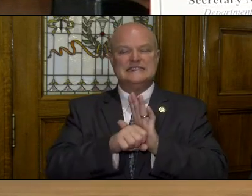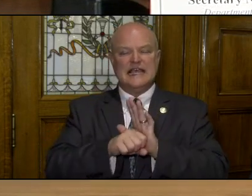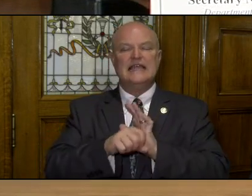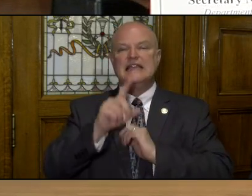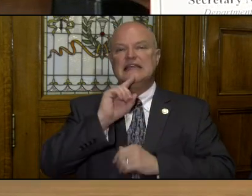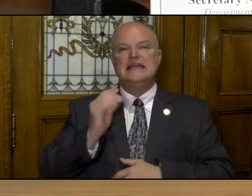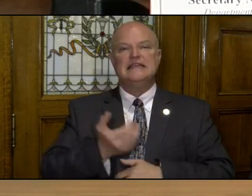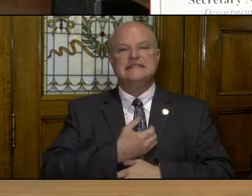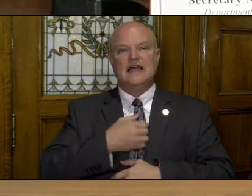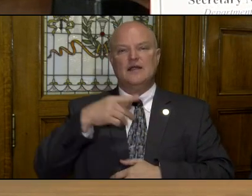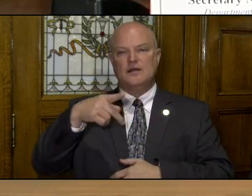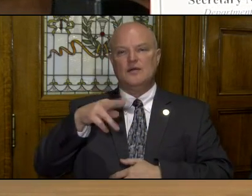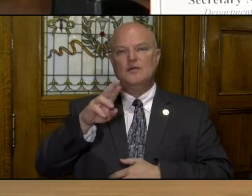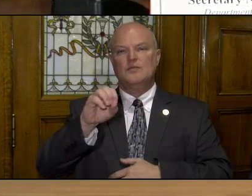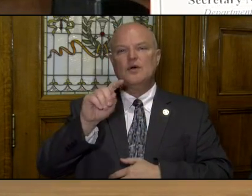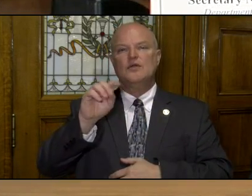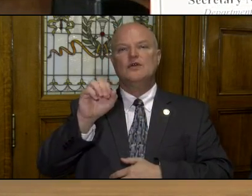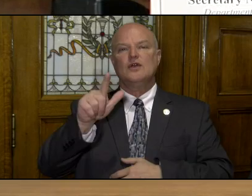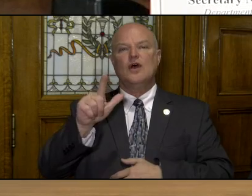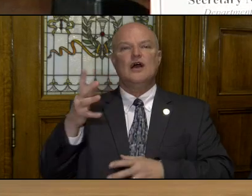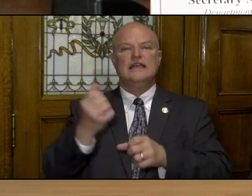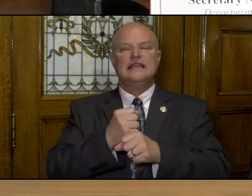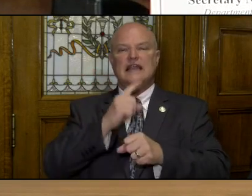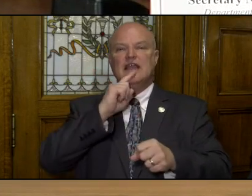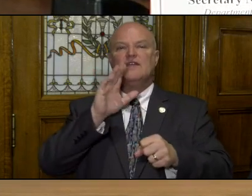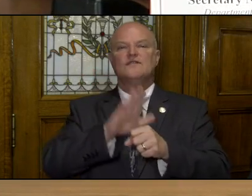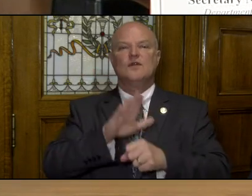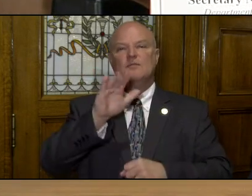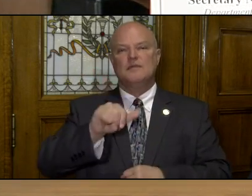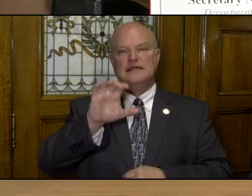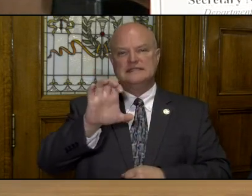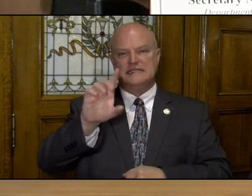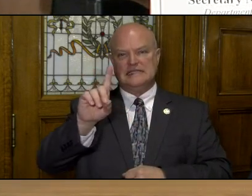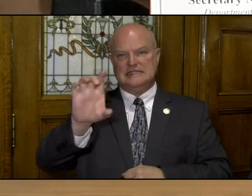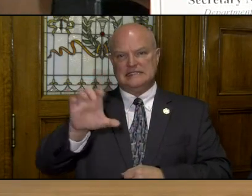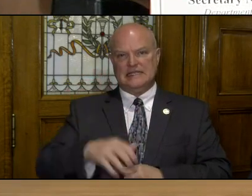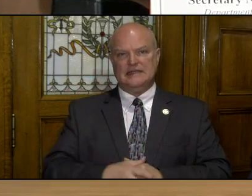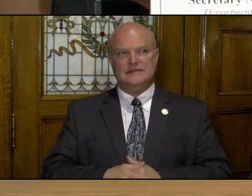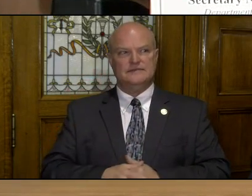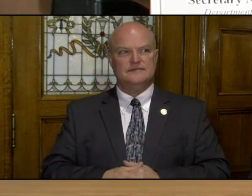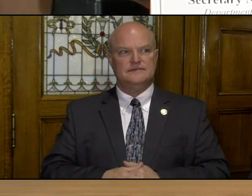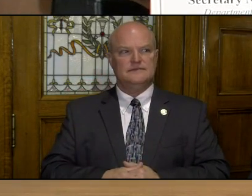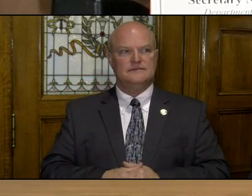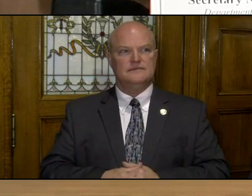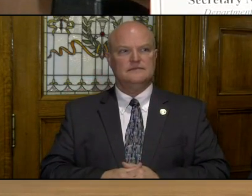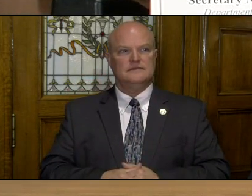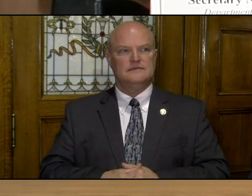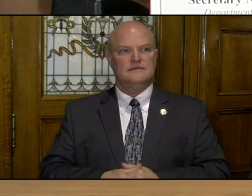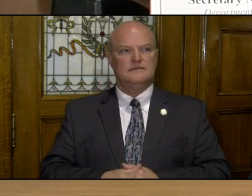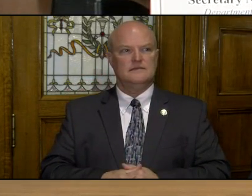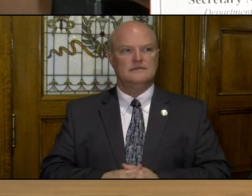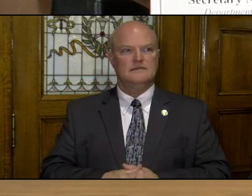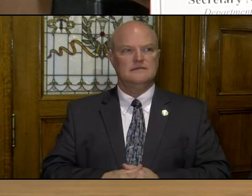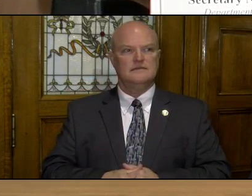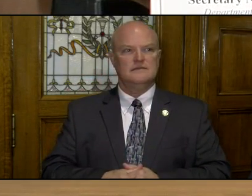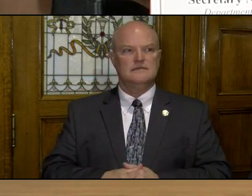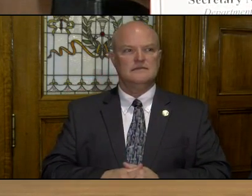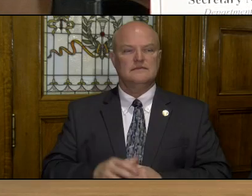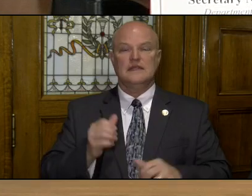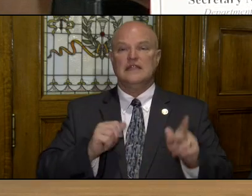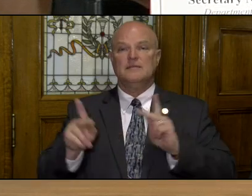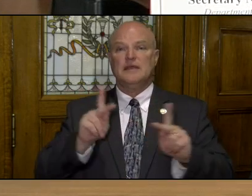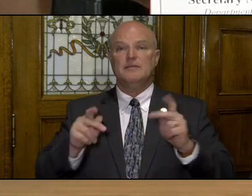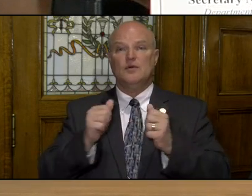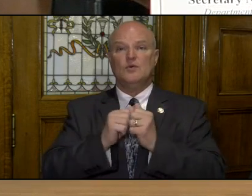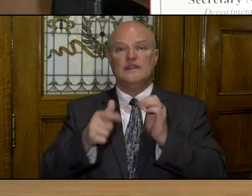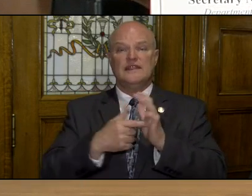though, it is our protocol to get that confirmed by the CDC. Have any of the other persons under investigation been in